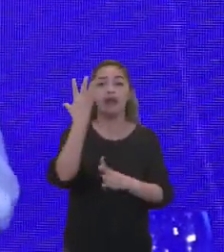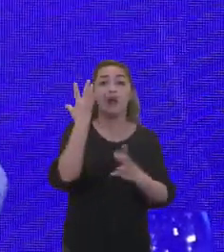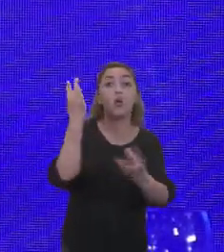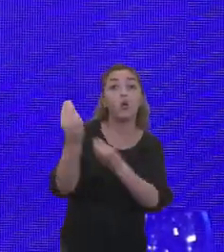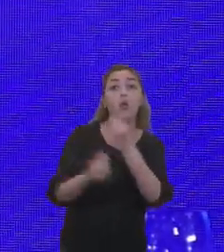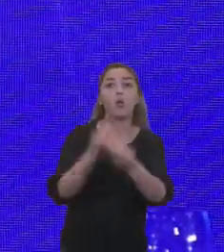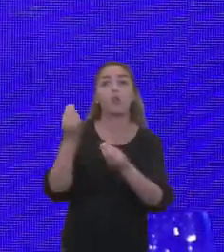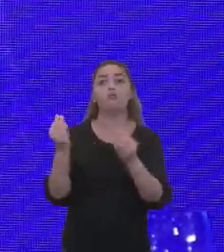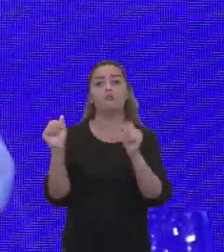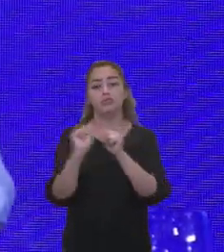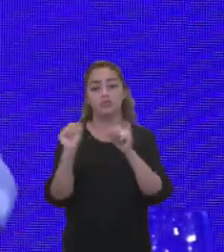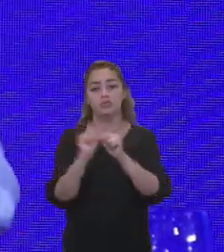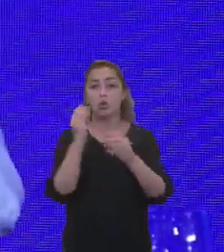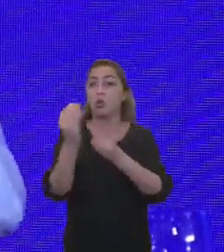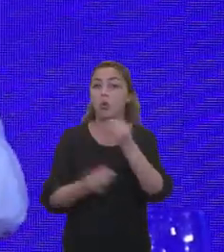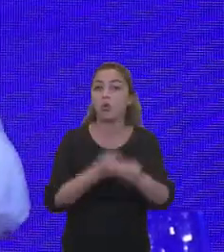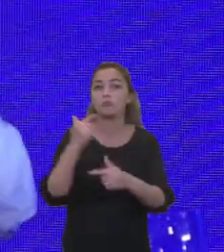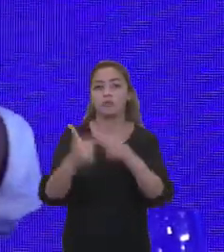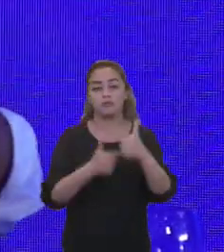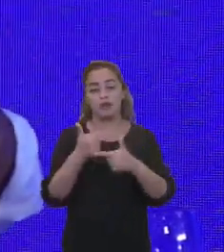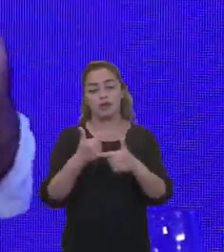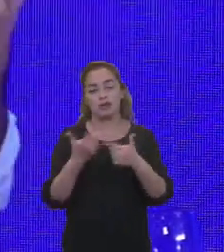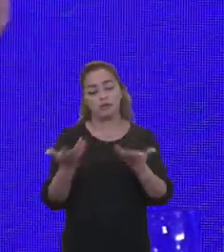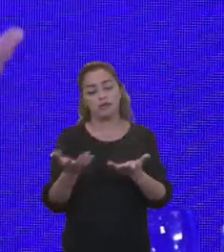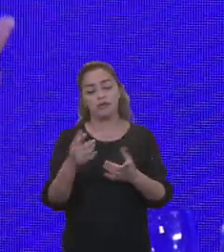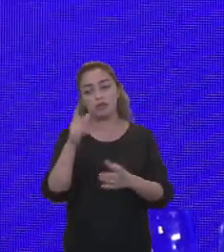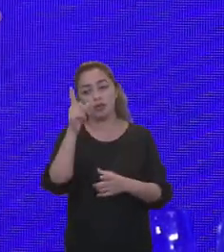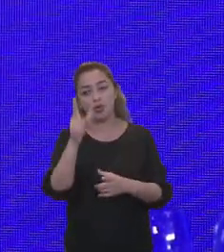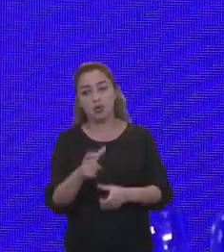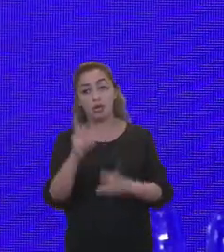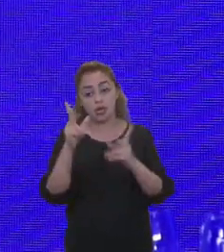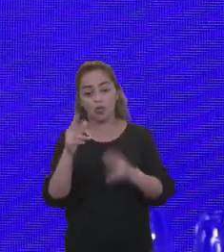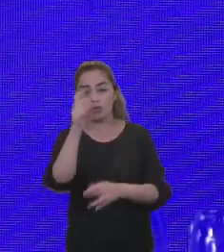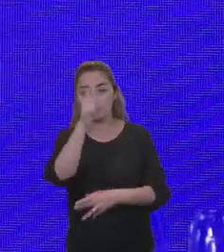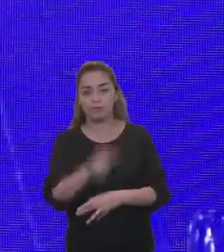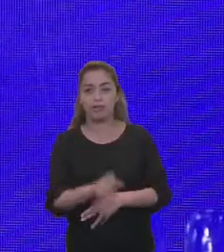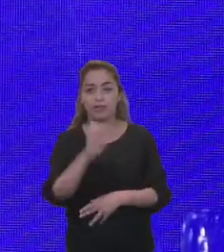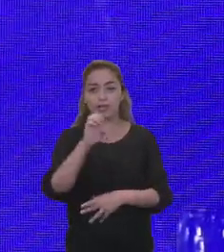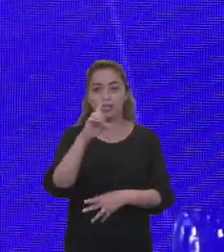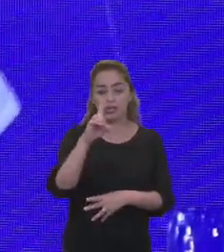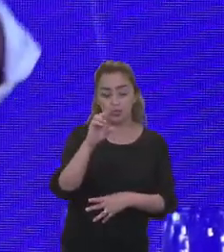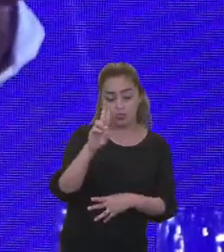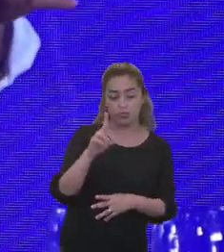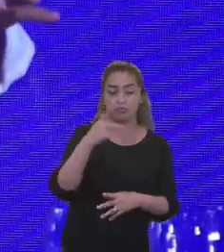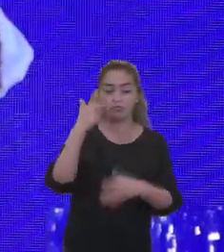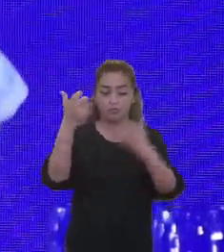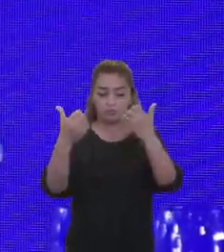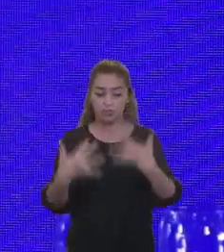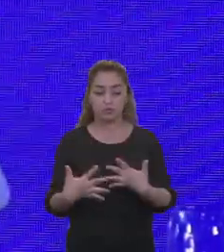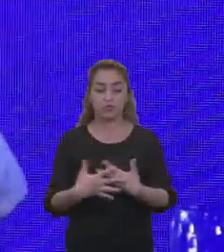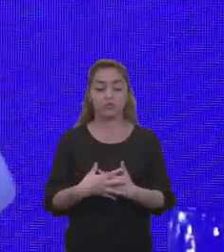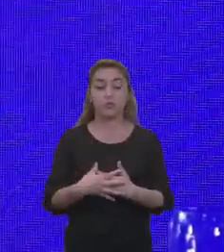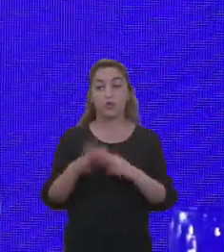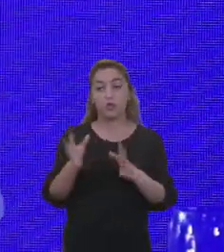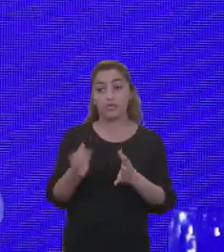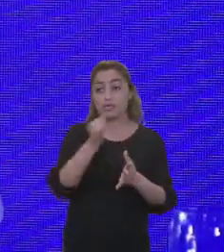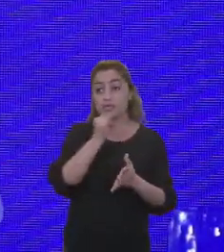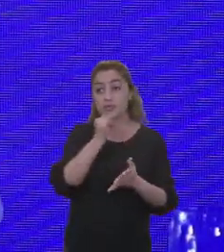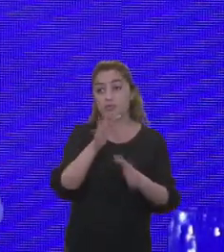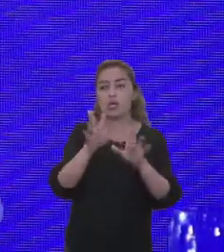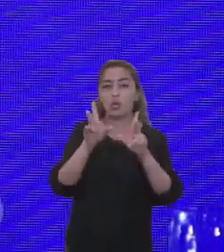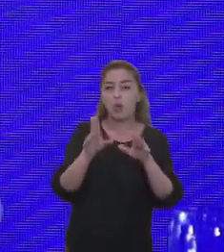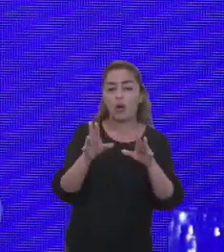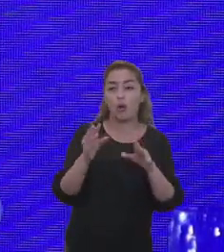the development of the slums, like in the case here with Edu. So in there, we have to put this opportunity at the